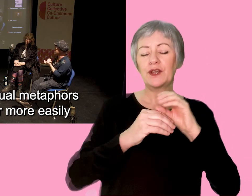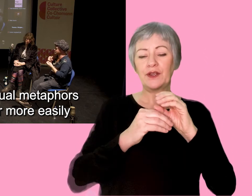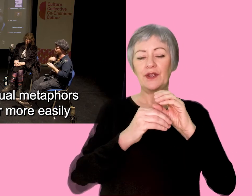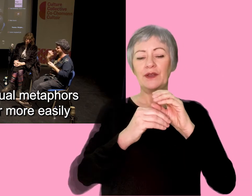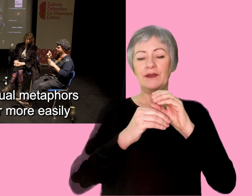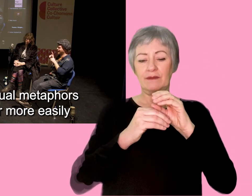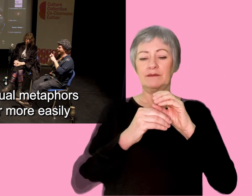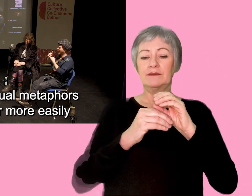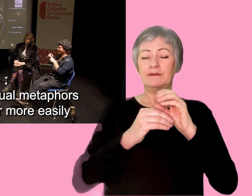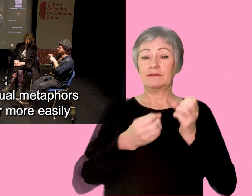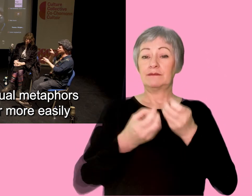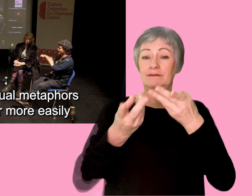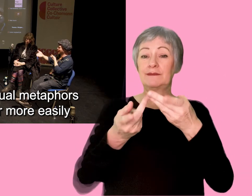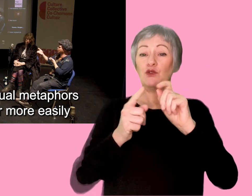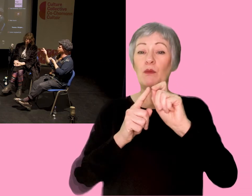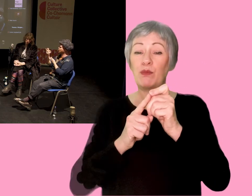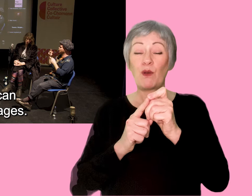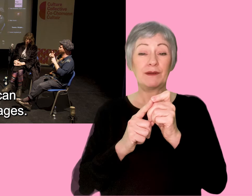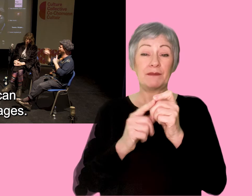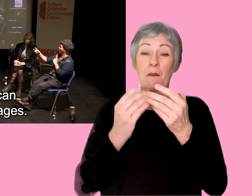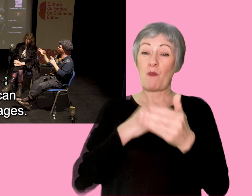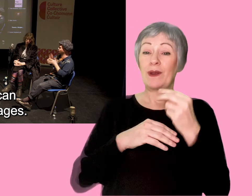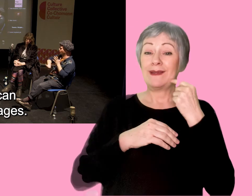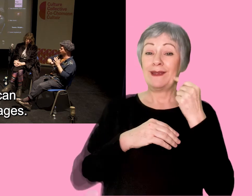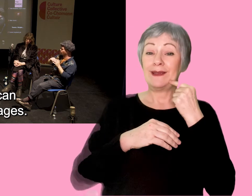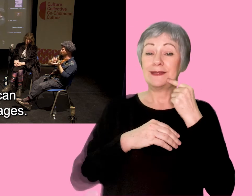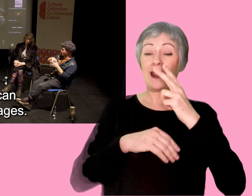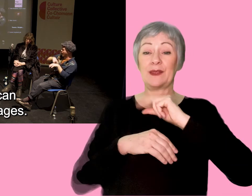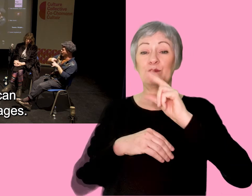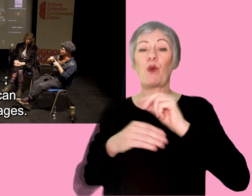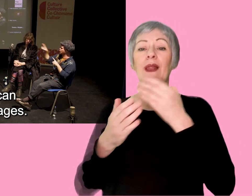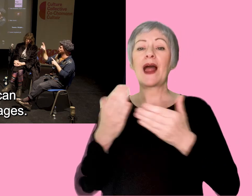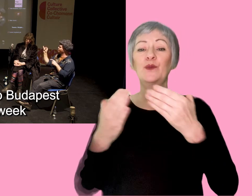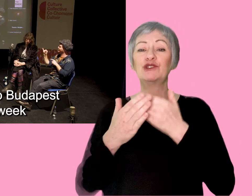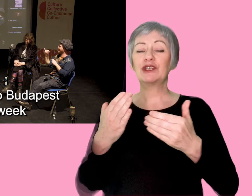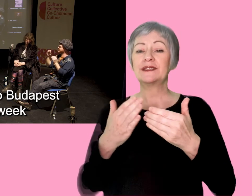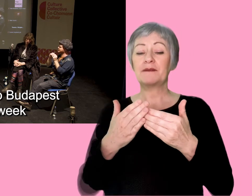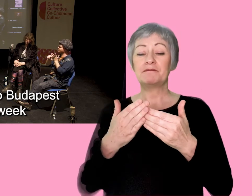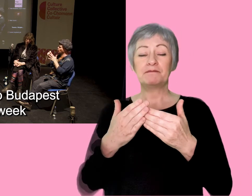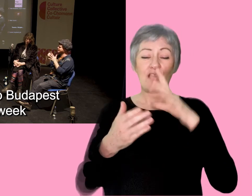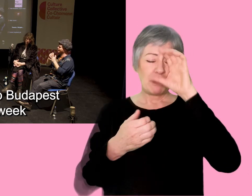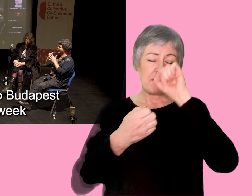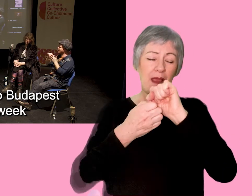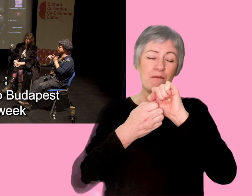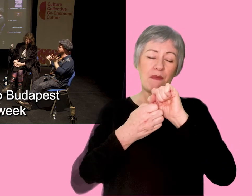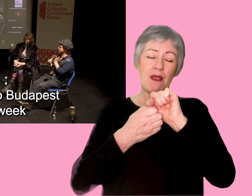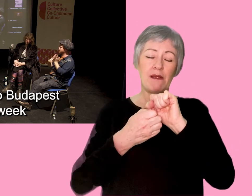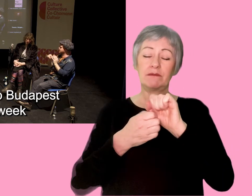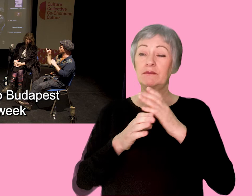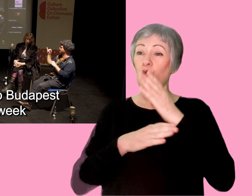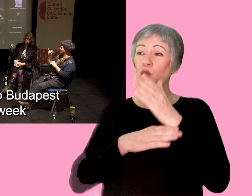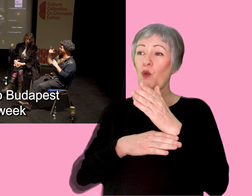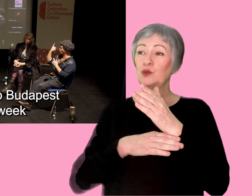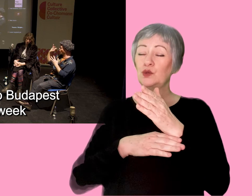get your point across far more easily than I think you can with spoken languages. And I remember going to